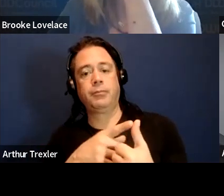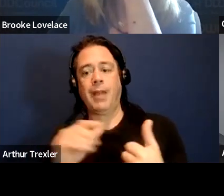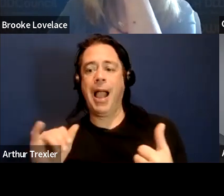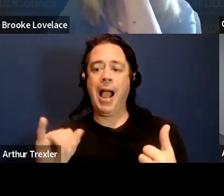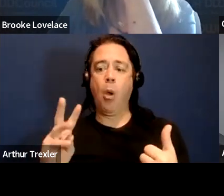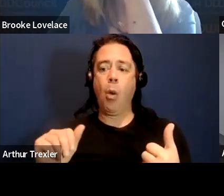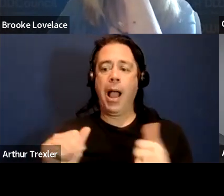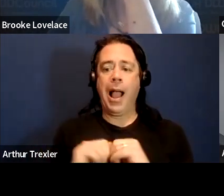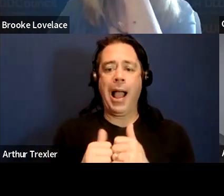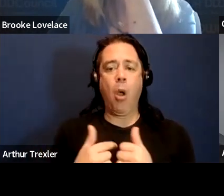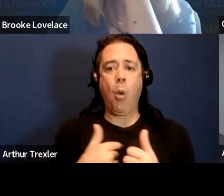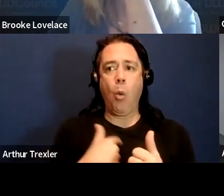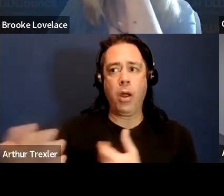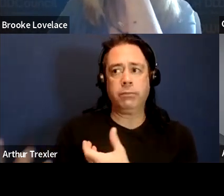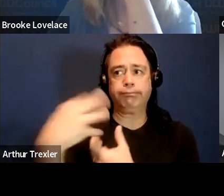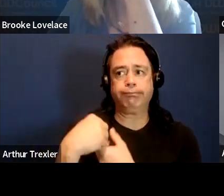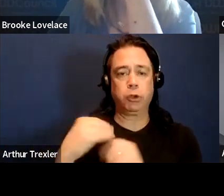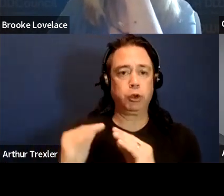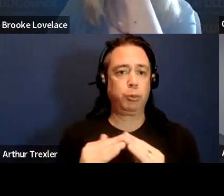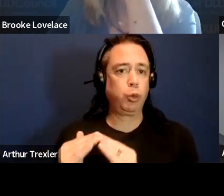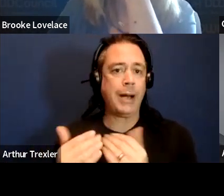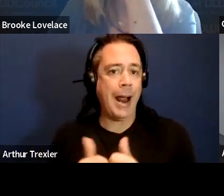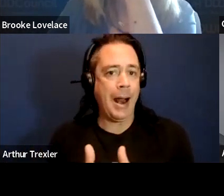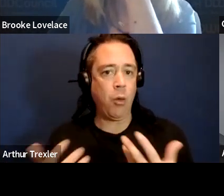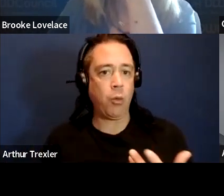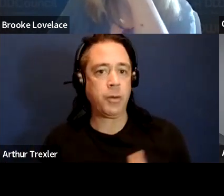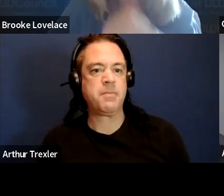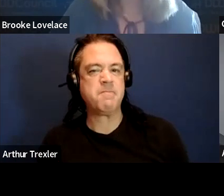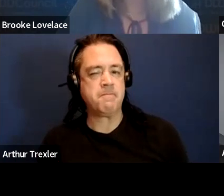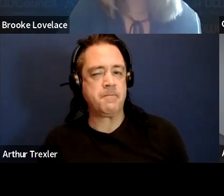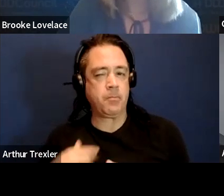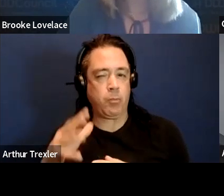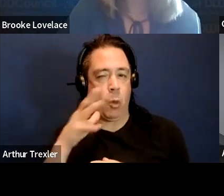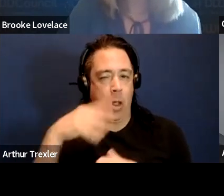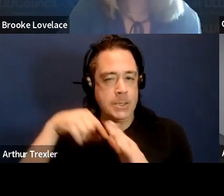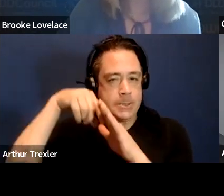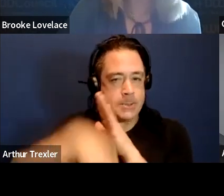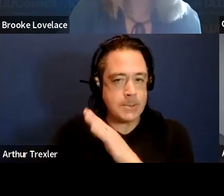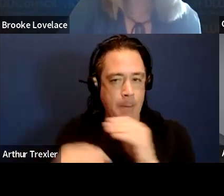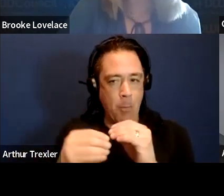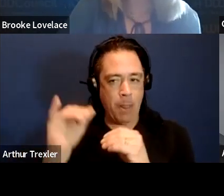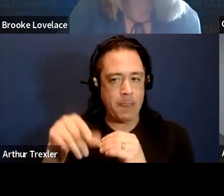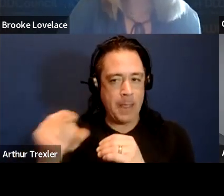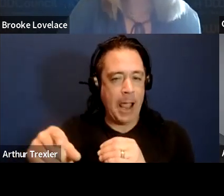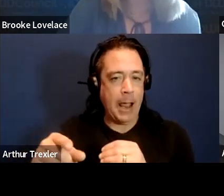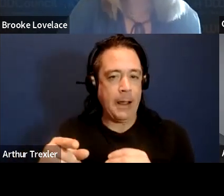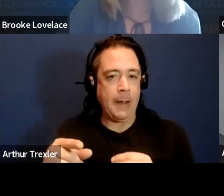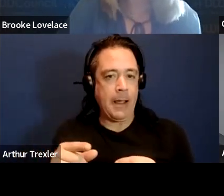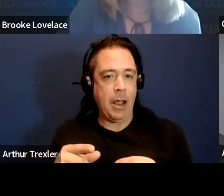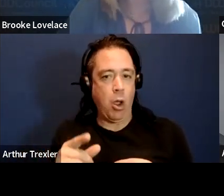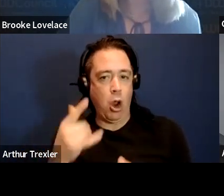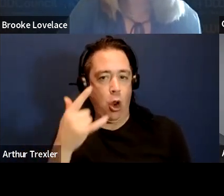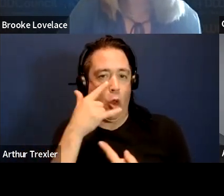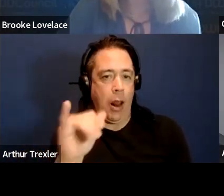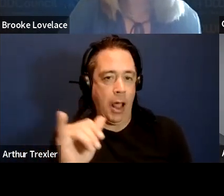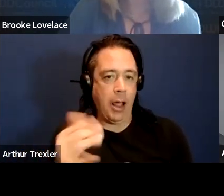improve community integration. So I'm going to dig into what implementing streamlined screening and processes looks like,